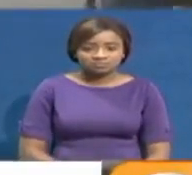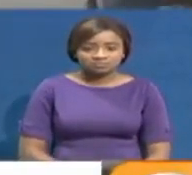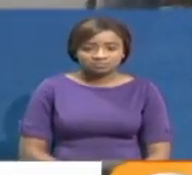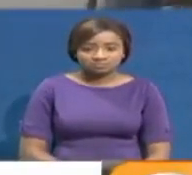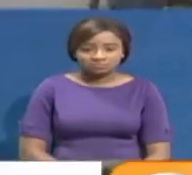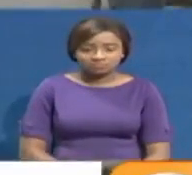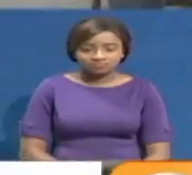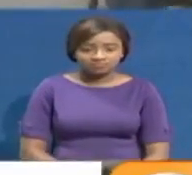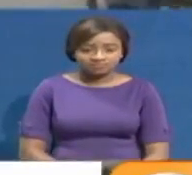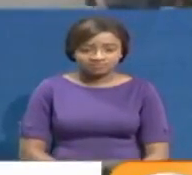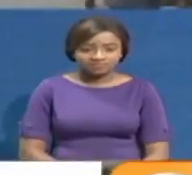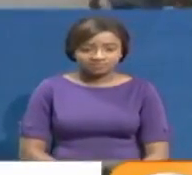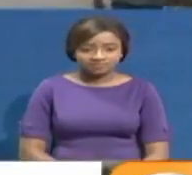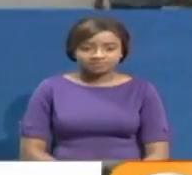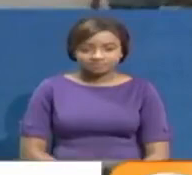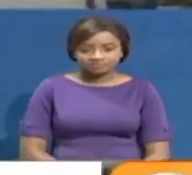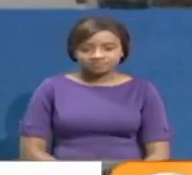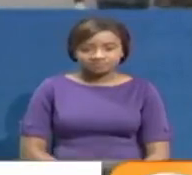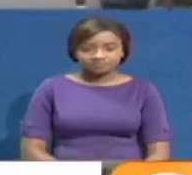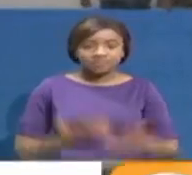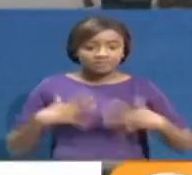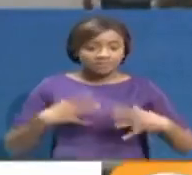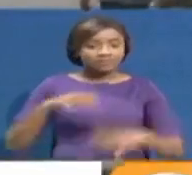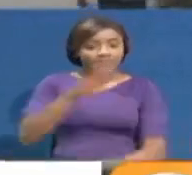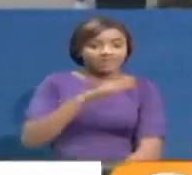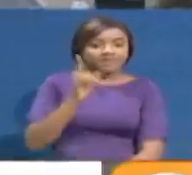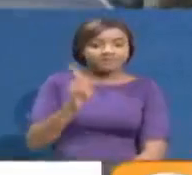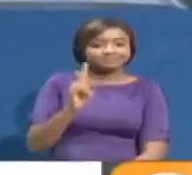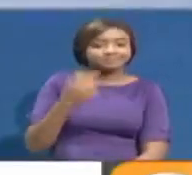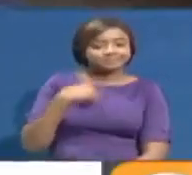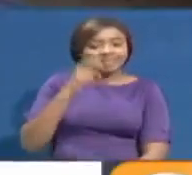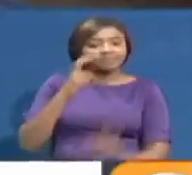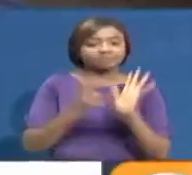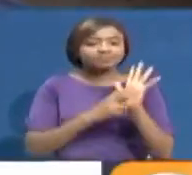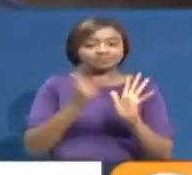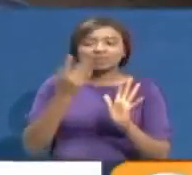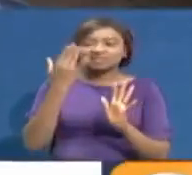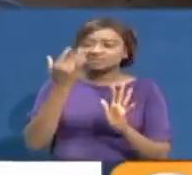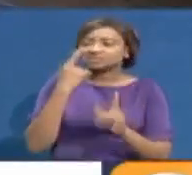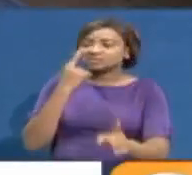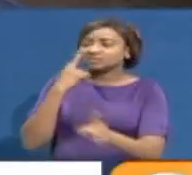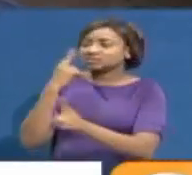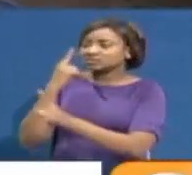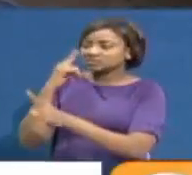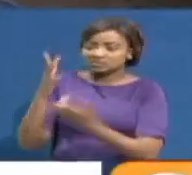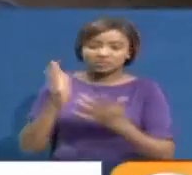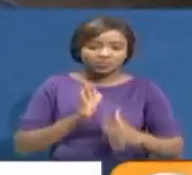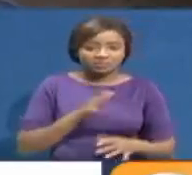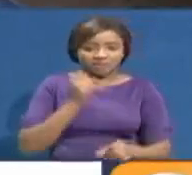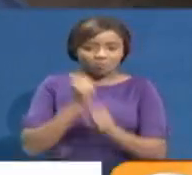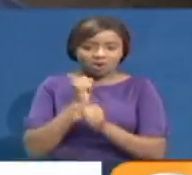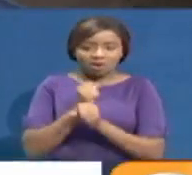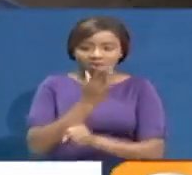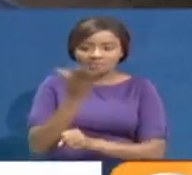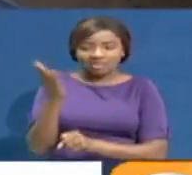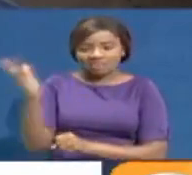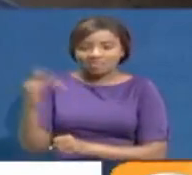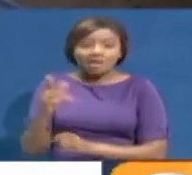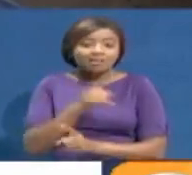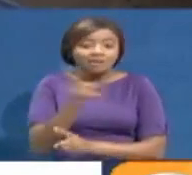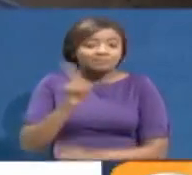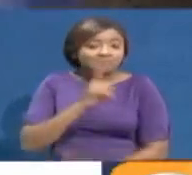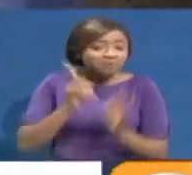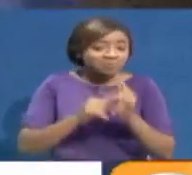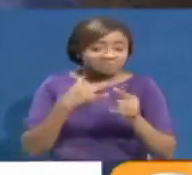Those ones who were around there, the eyewitnesses, because they are mama mbogas, they are kiosks there, they said that